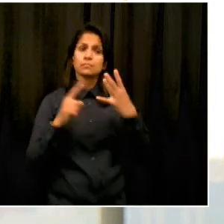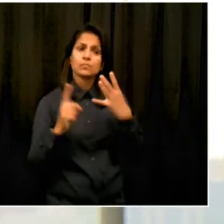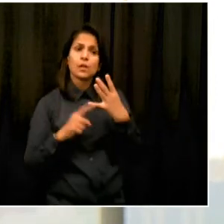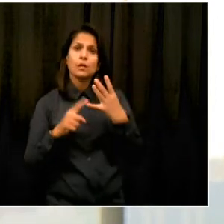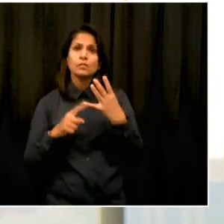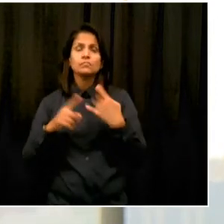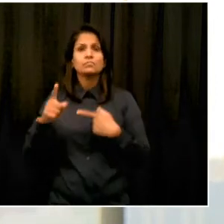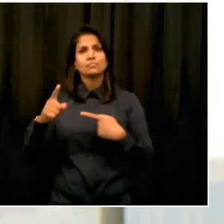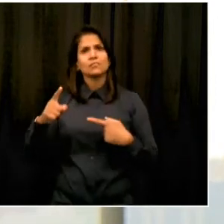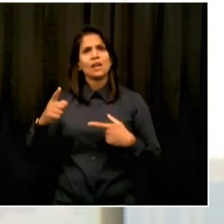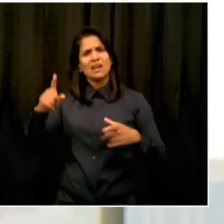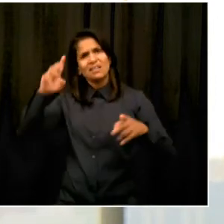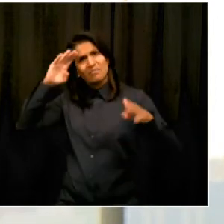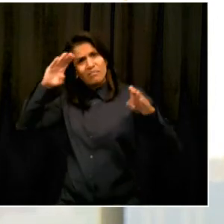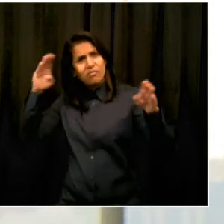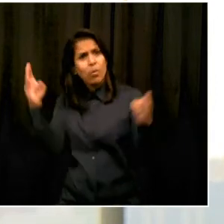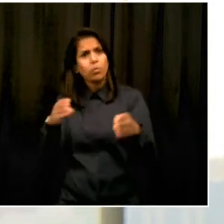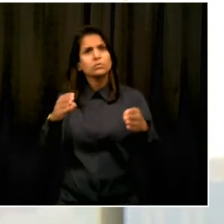the investment.